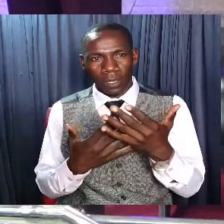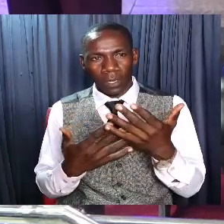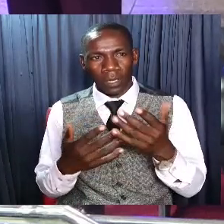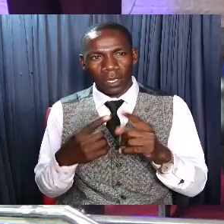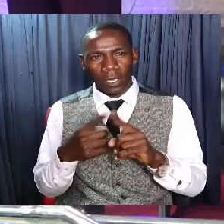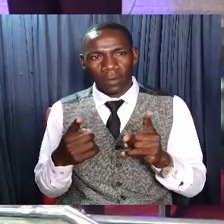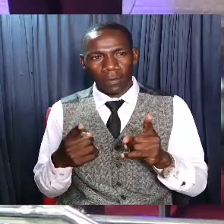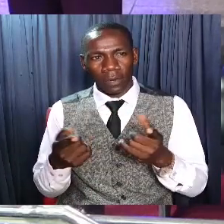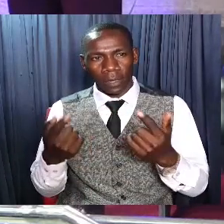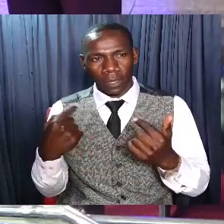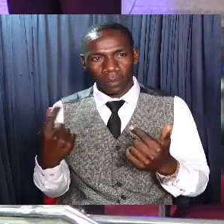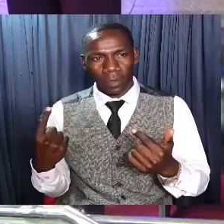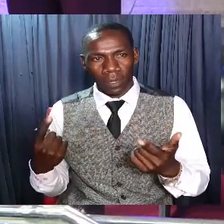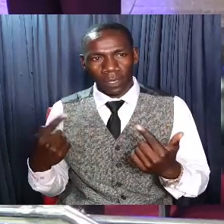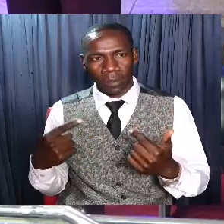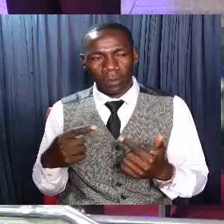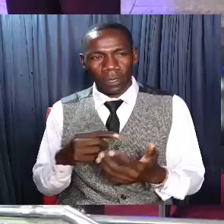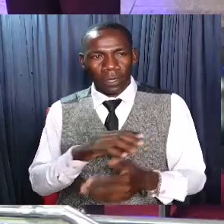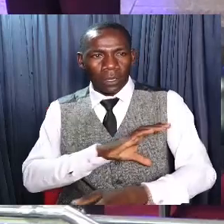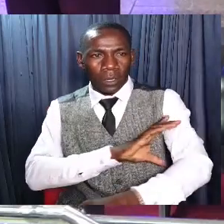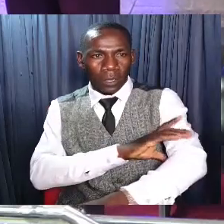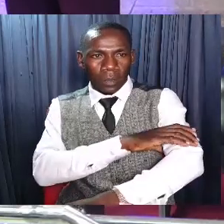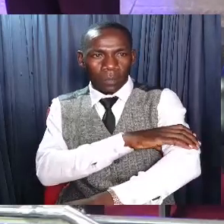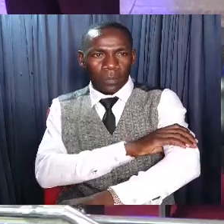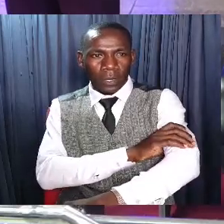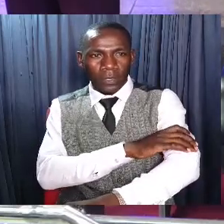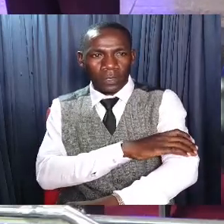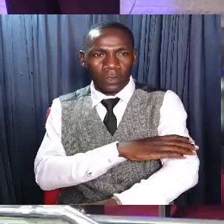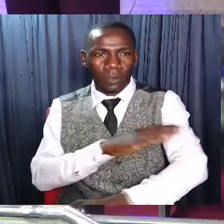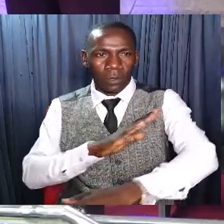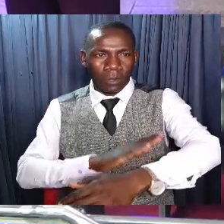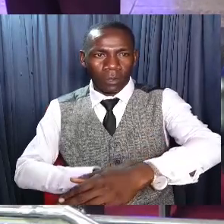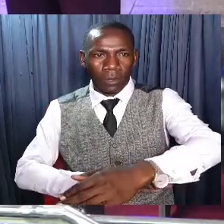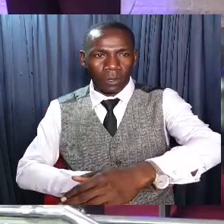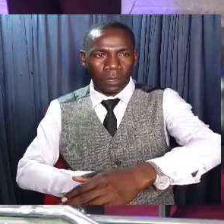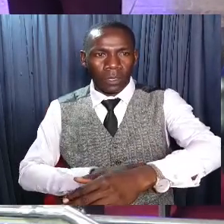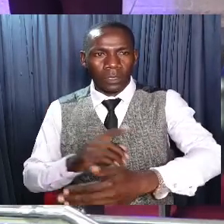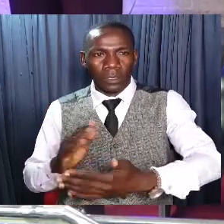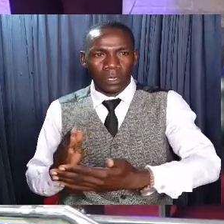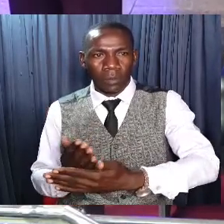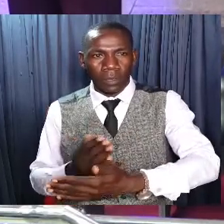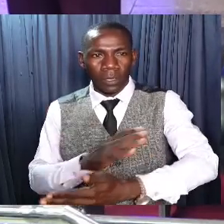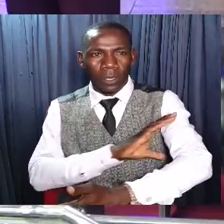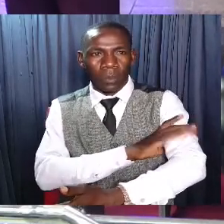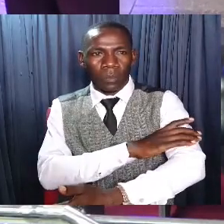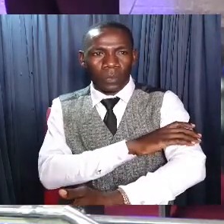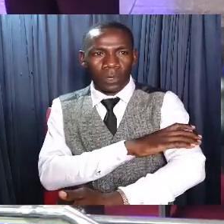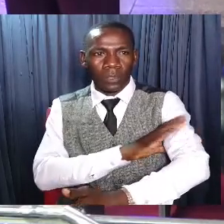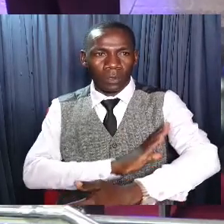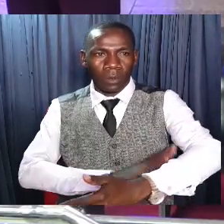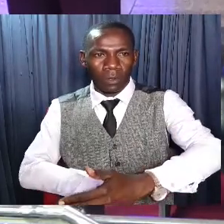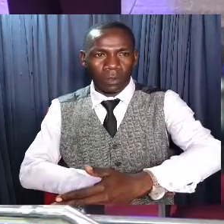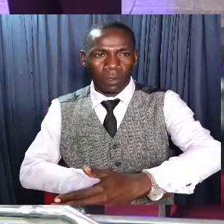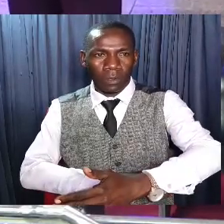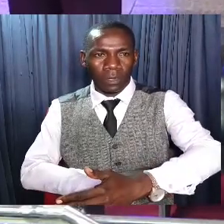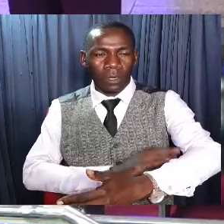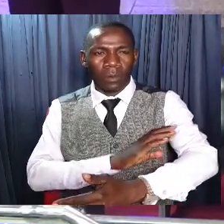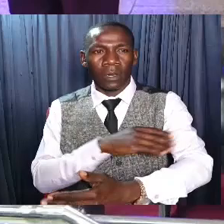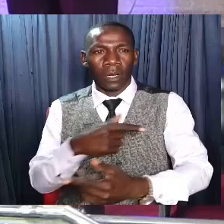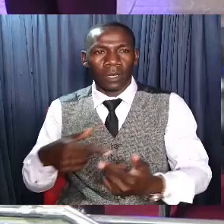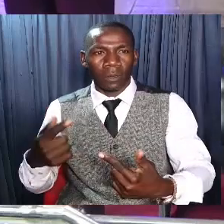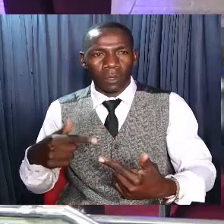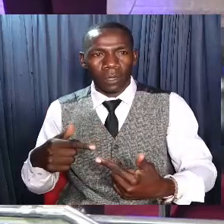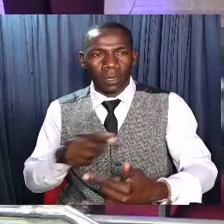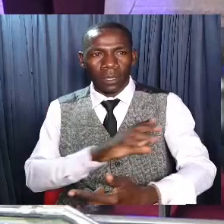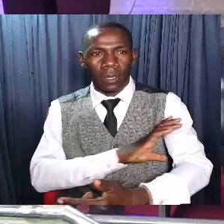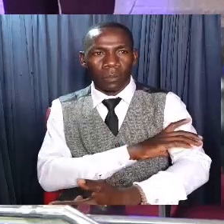ajaye. Anyone coming? Present. Chin. The pressure is too low. Mwingine naye. Another one too. Pressure iko chini. The pressure is too low. Mwingine. Another